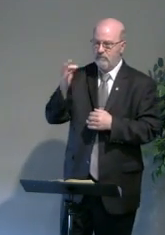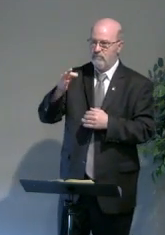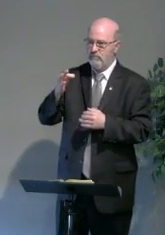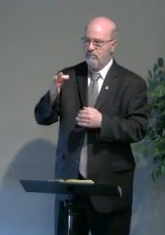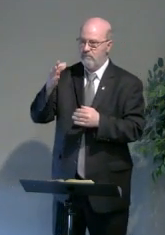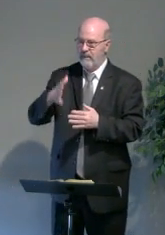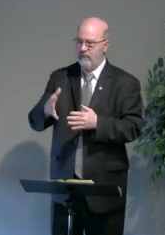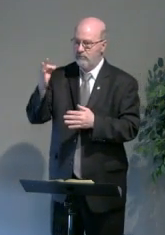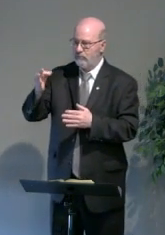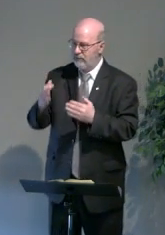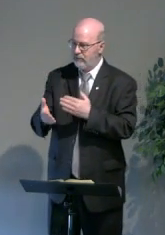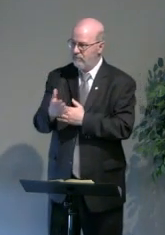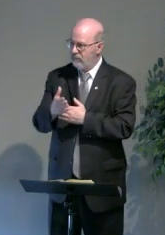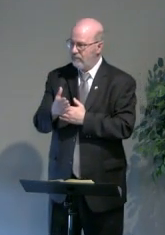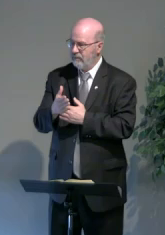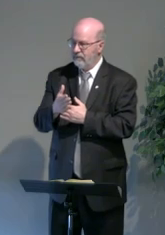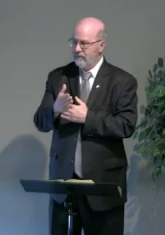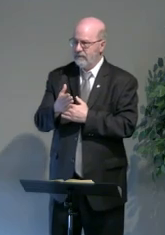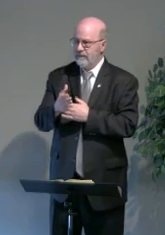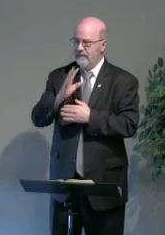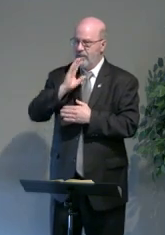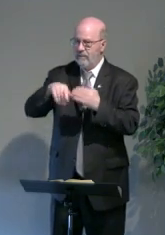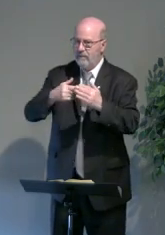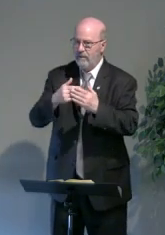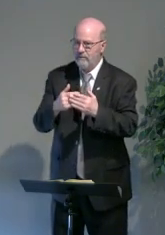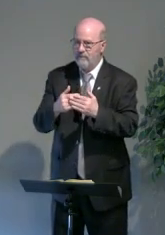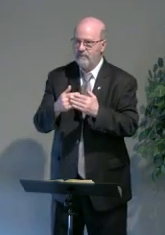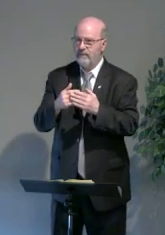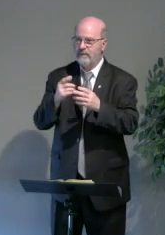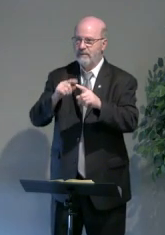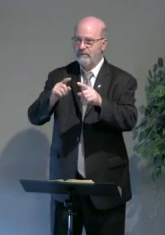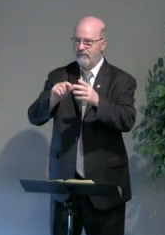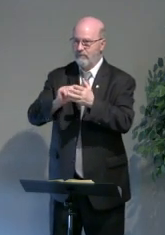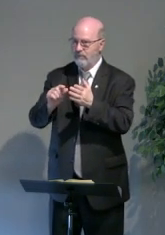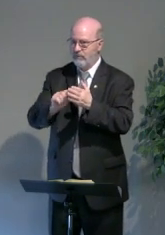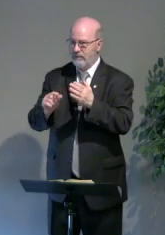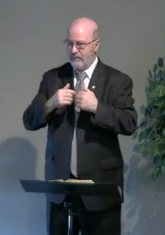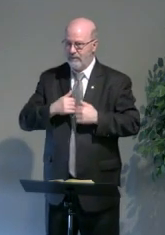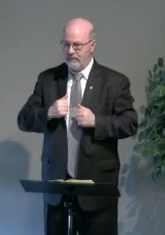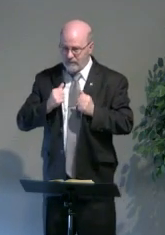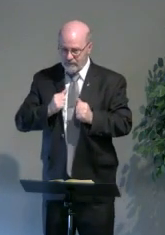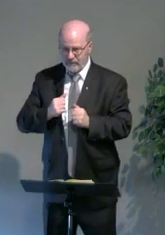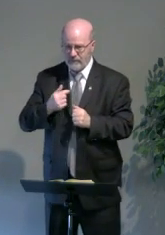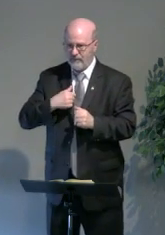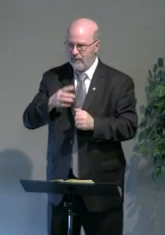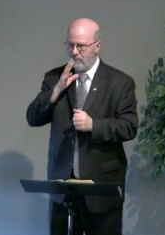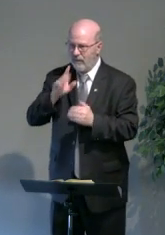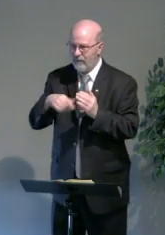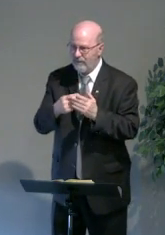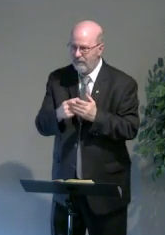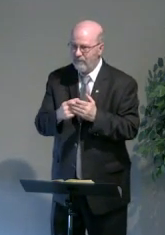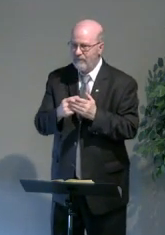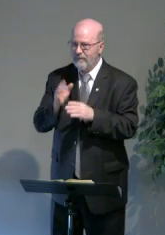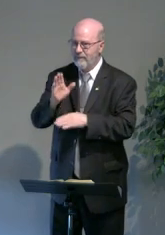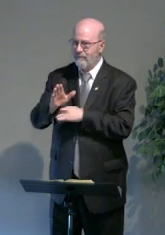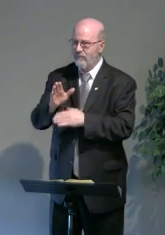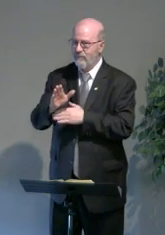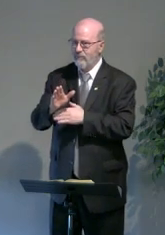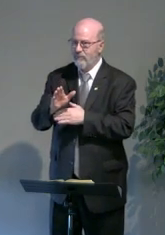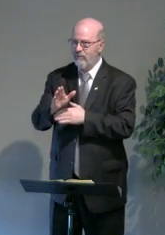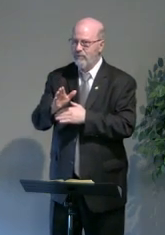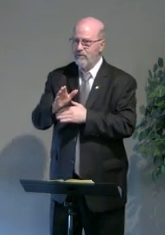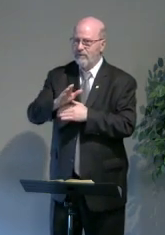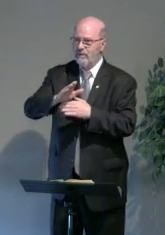morning, and he talked about and used several verses that I will be referencing this afternoon.